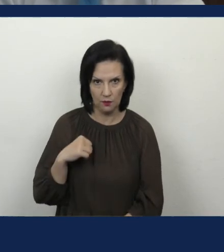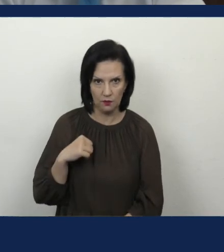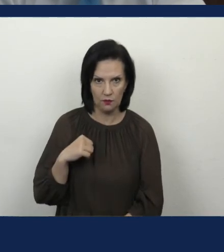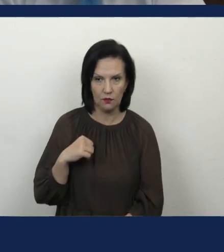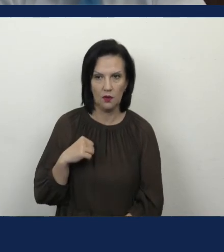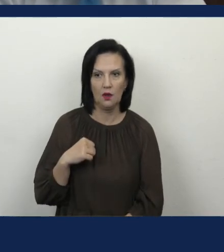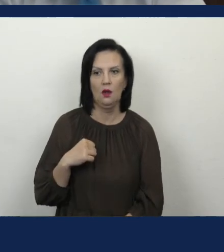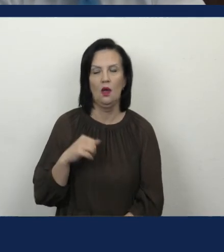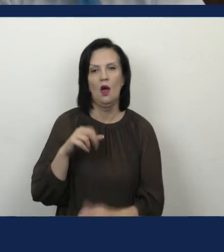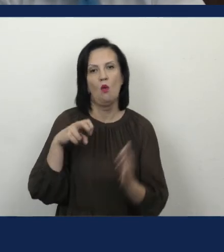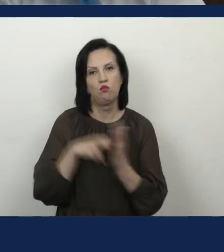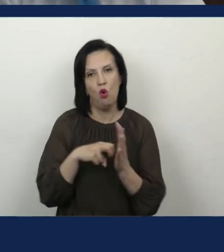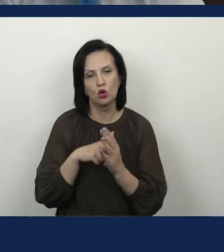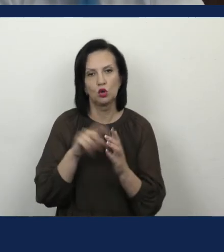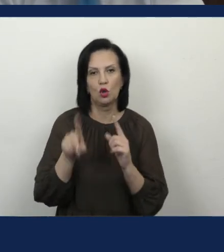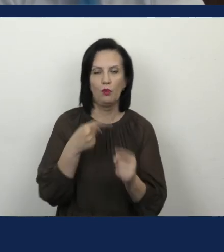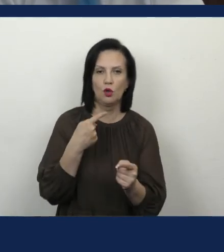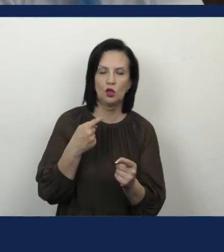by themselves